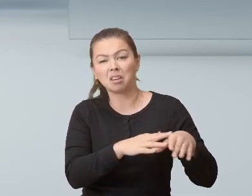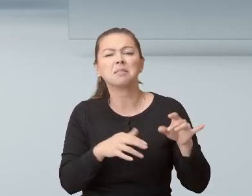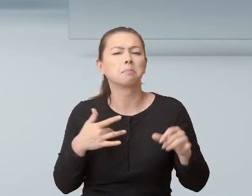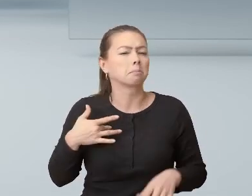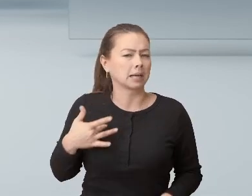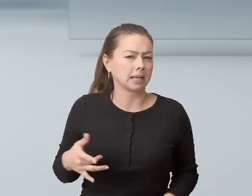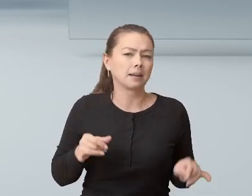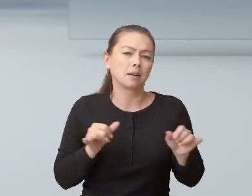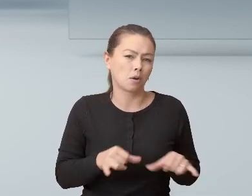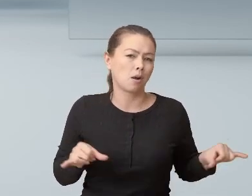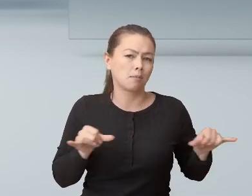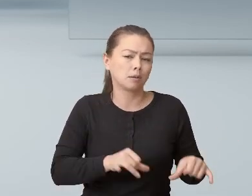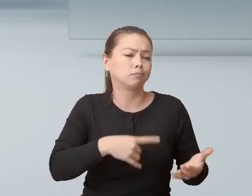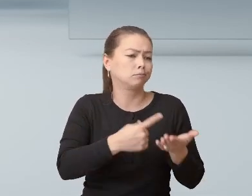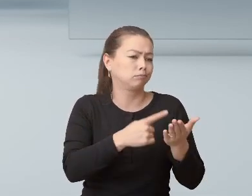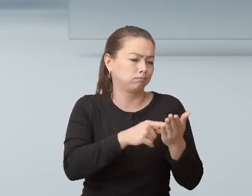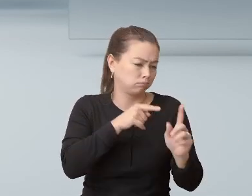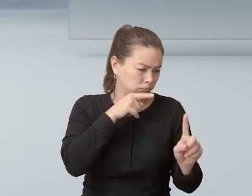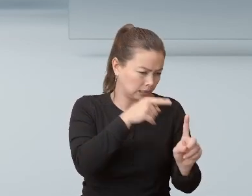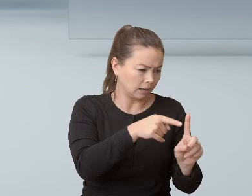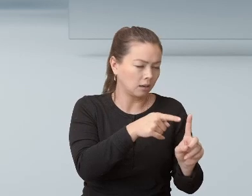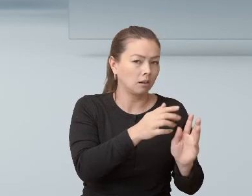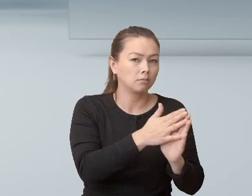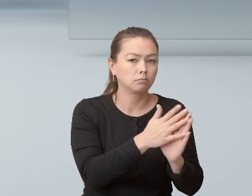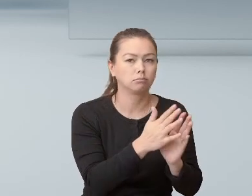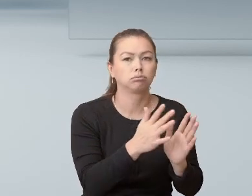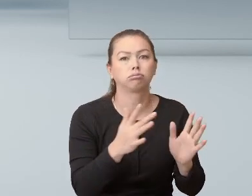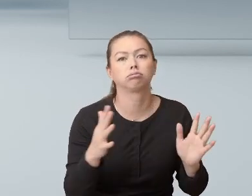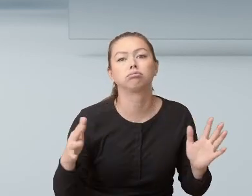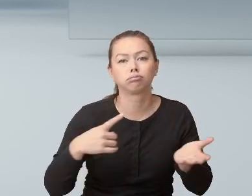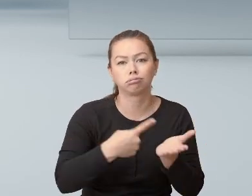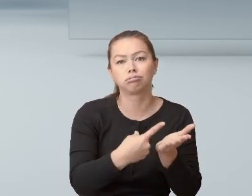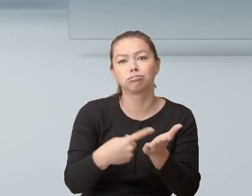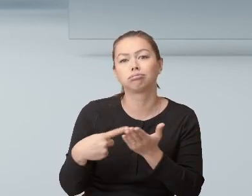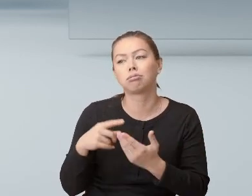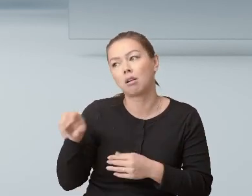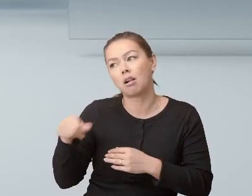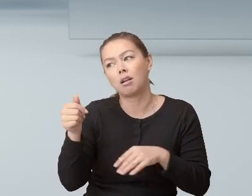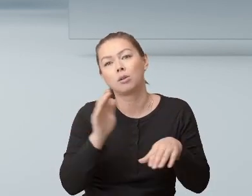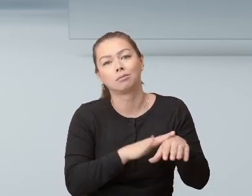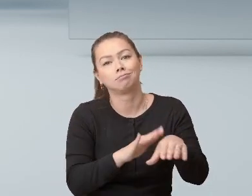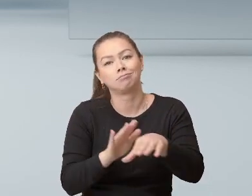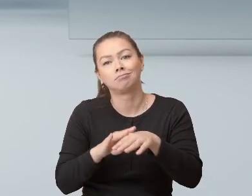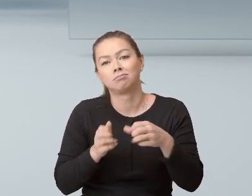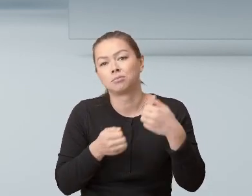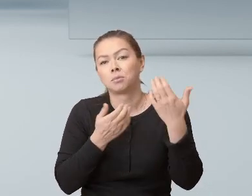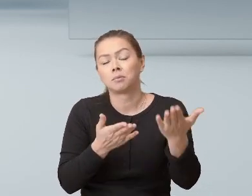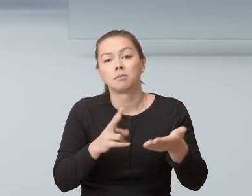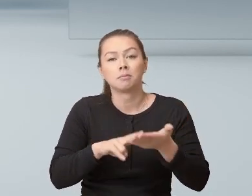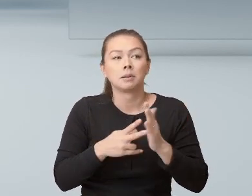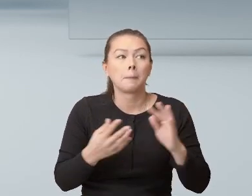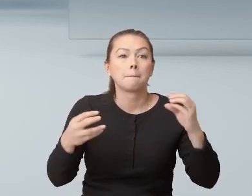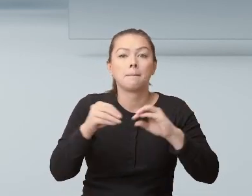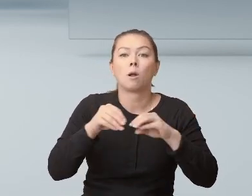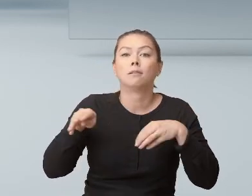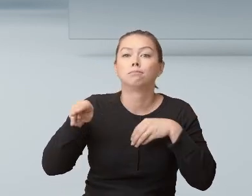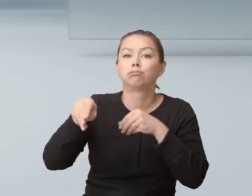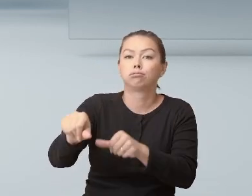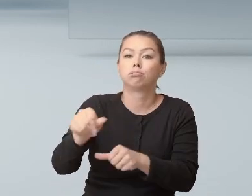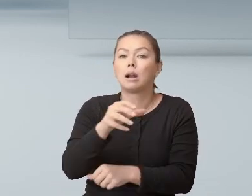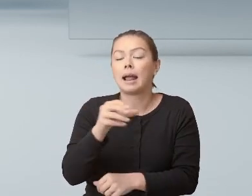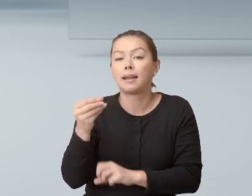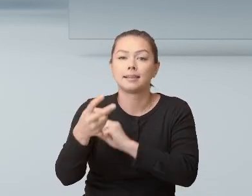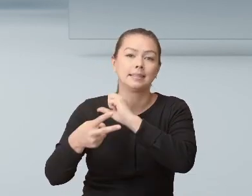and uncovering things, and are able to make recommendations to customers on ways that they can both become more efficient, but also be more